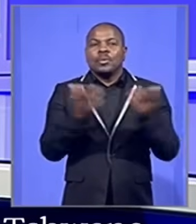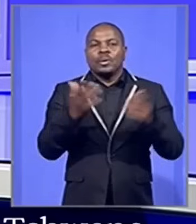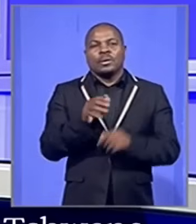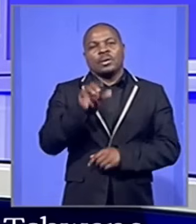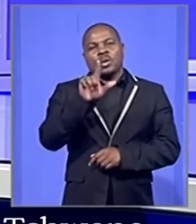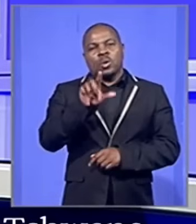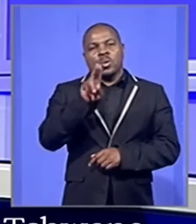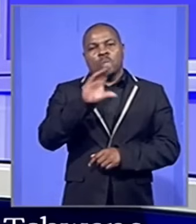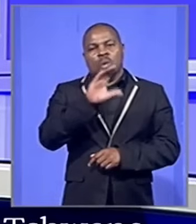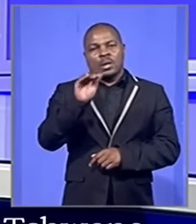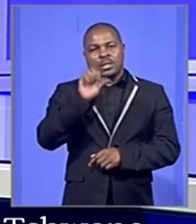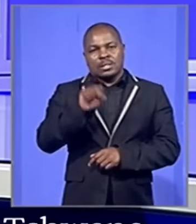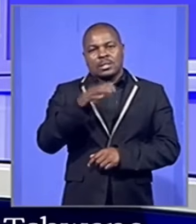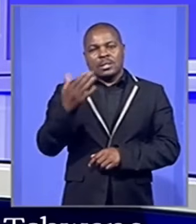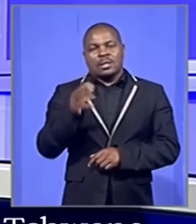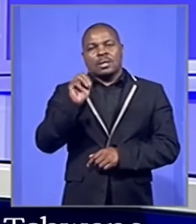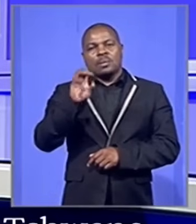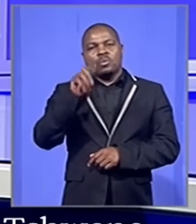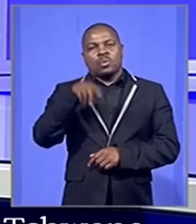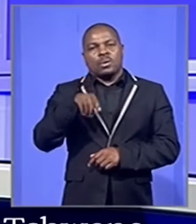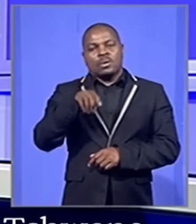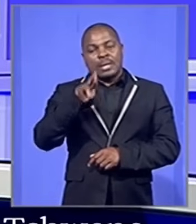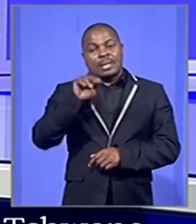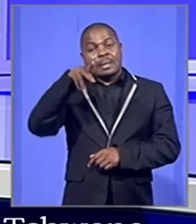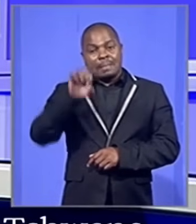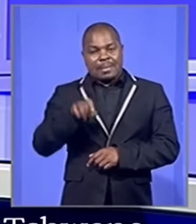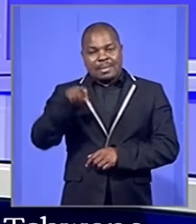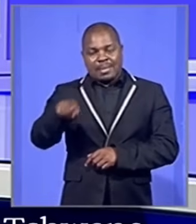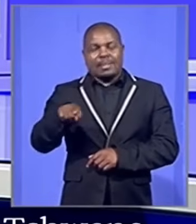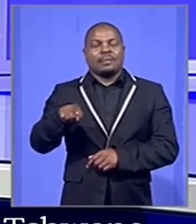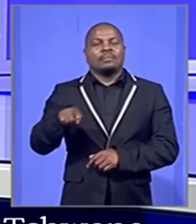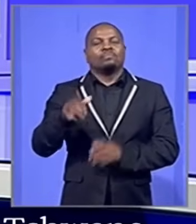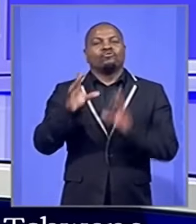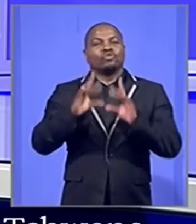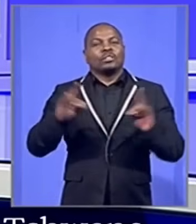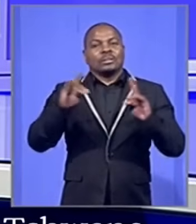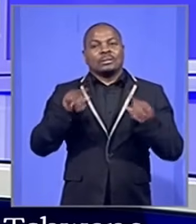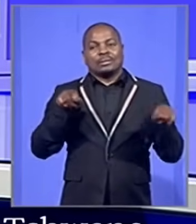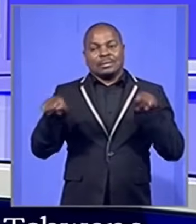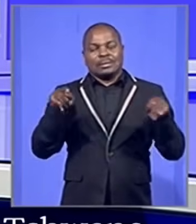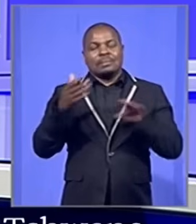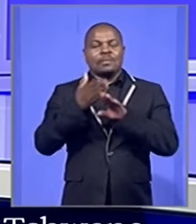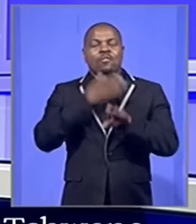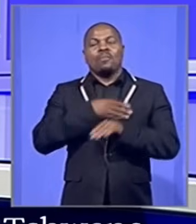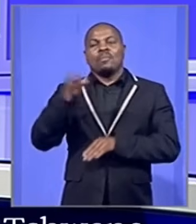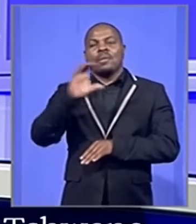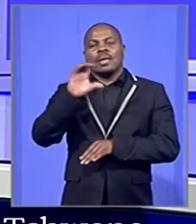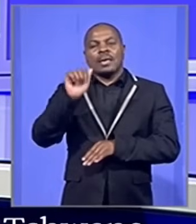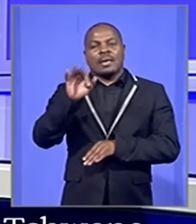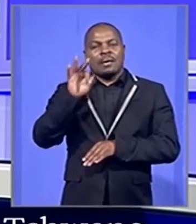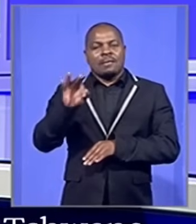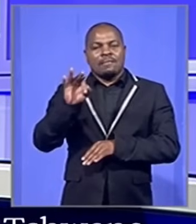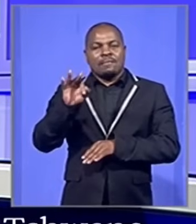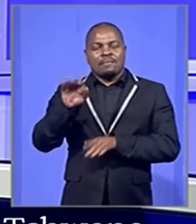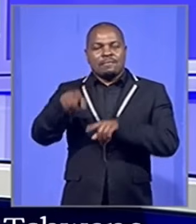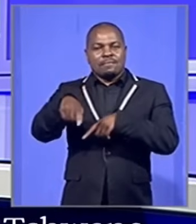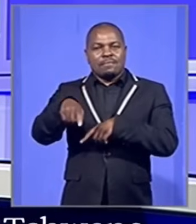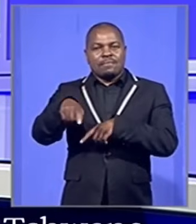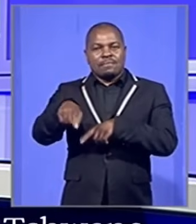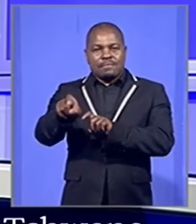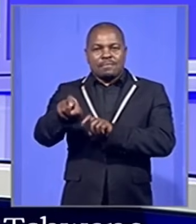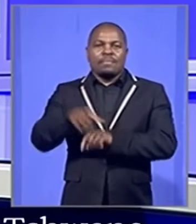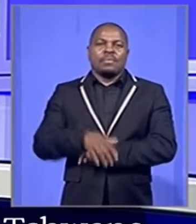la Lucas Maripe ka Atteridgeville morago ga gore di kgathe tema dipapading tša diphadišano ya kontinente ya